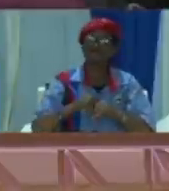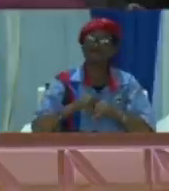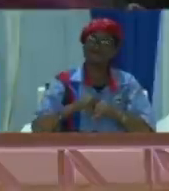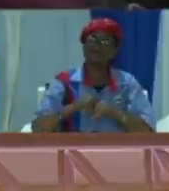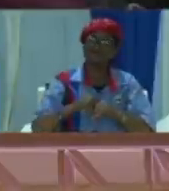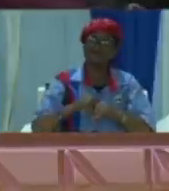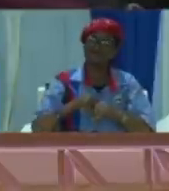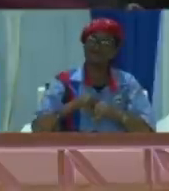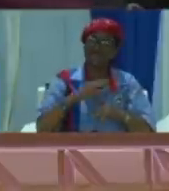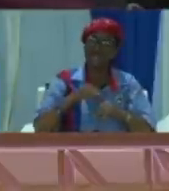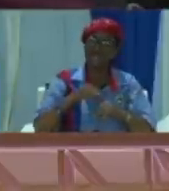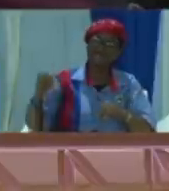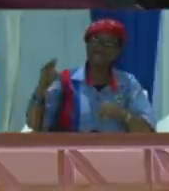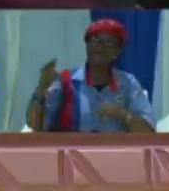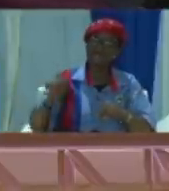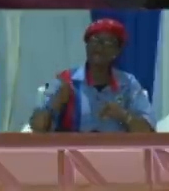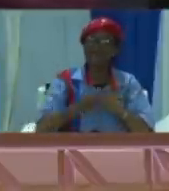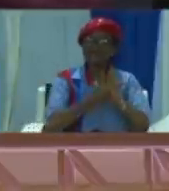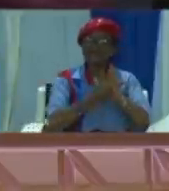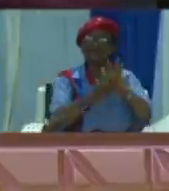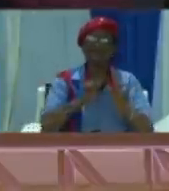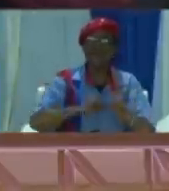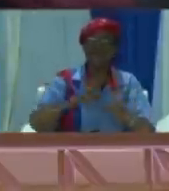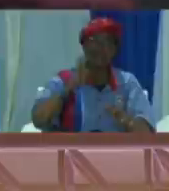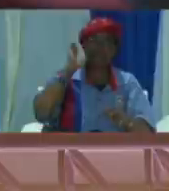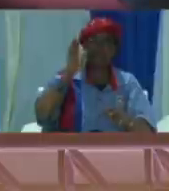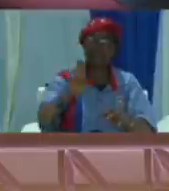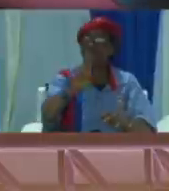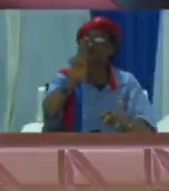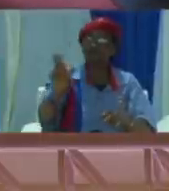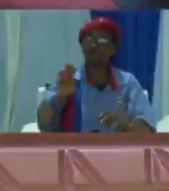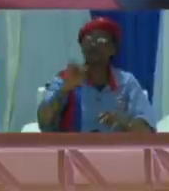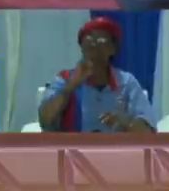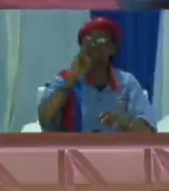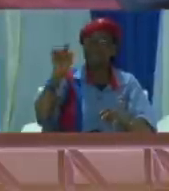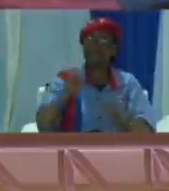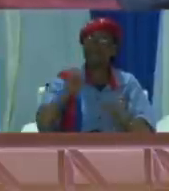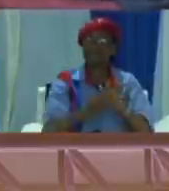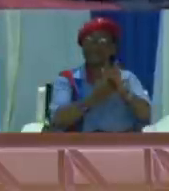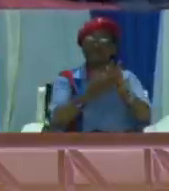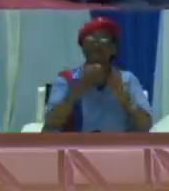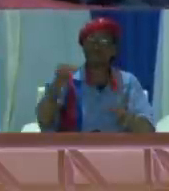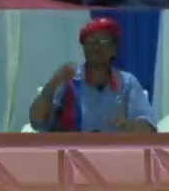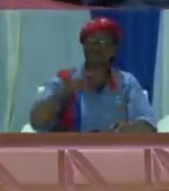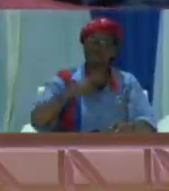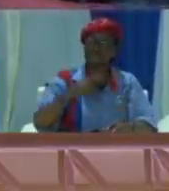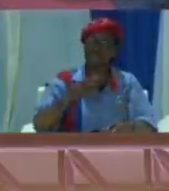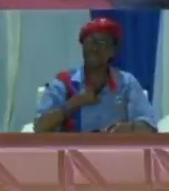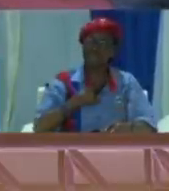And the example I will use will be the example of Peter. You